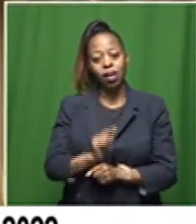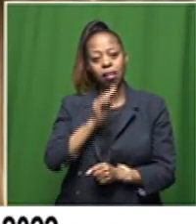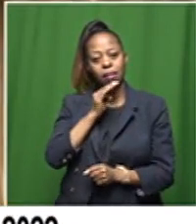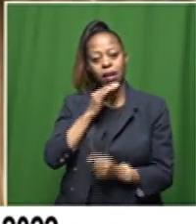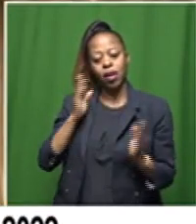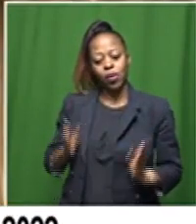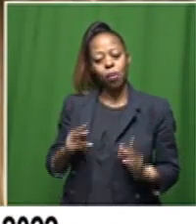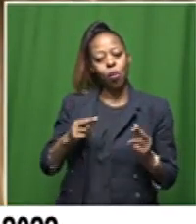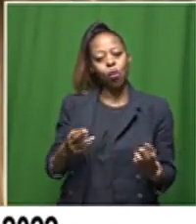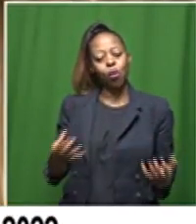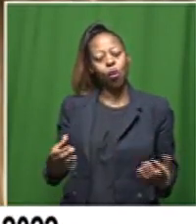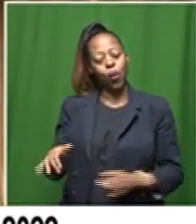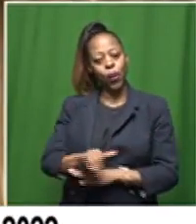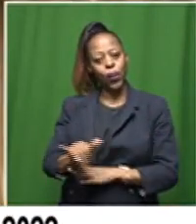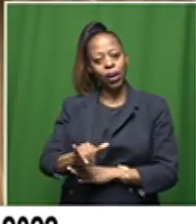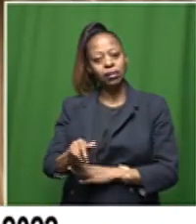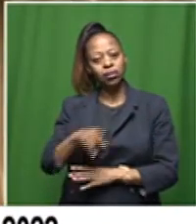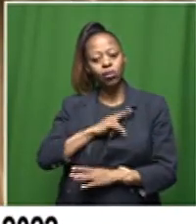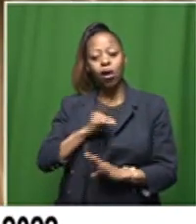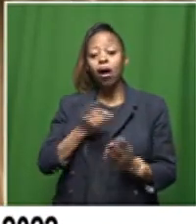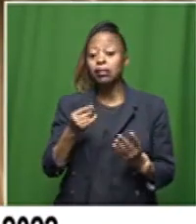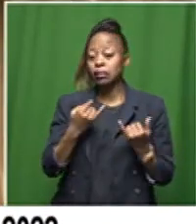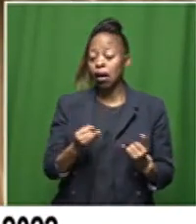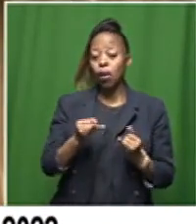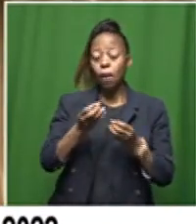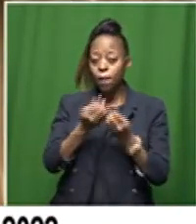at human resources. Okay. Living in a digital era.